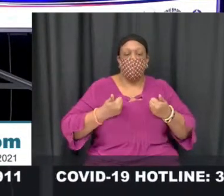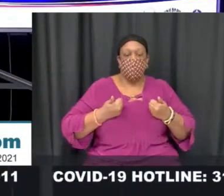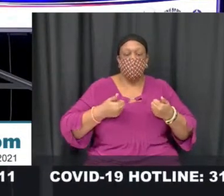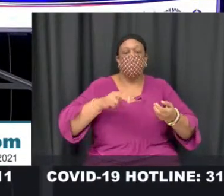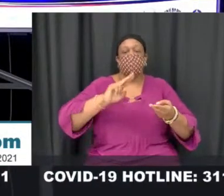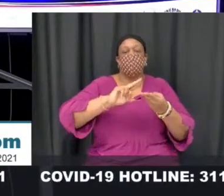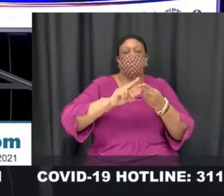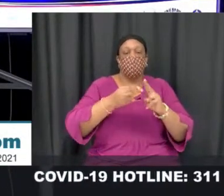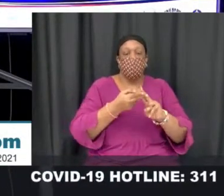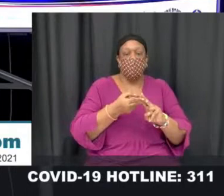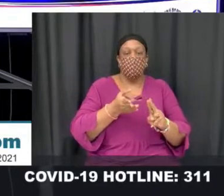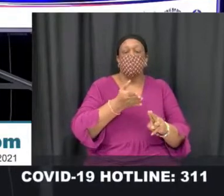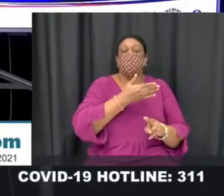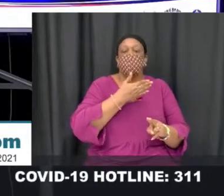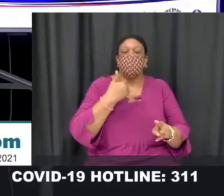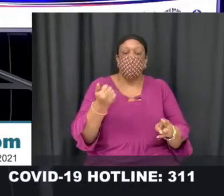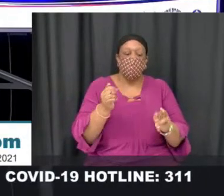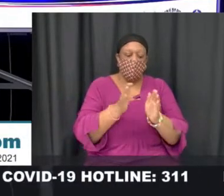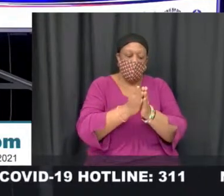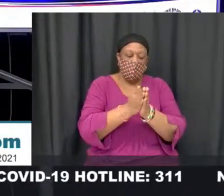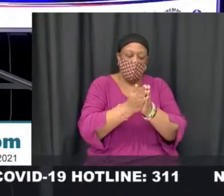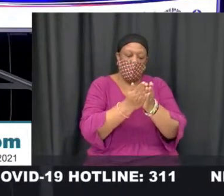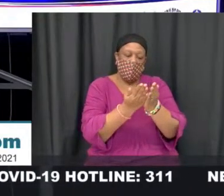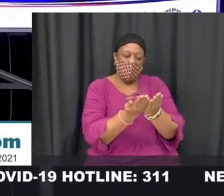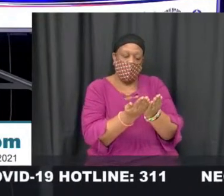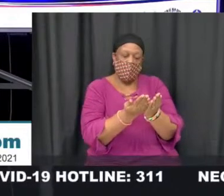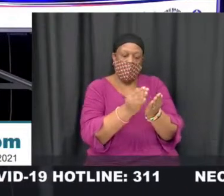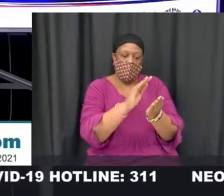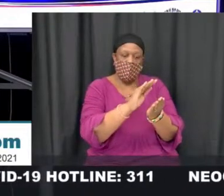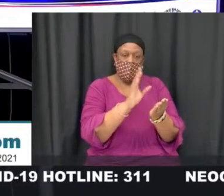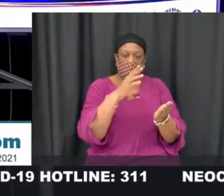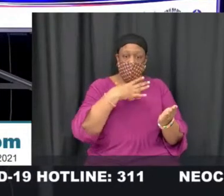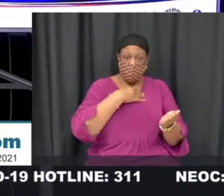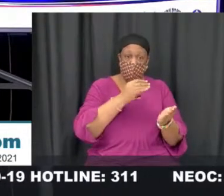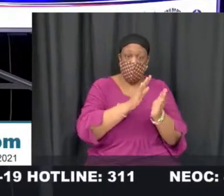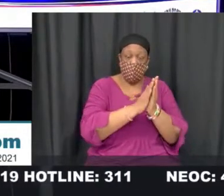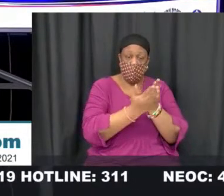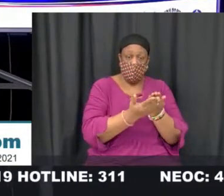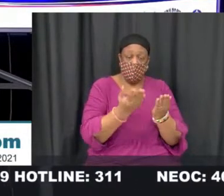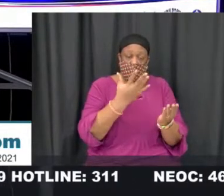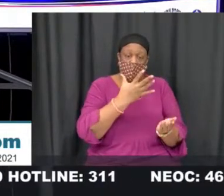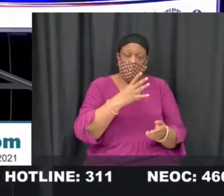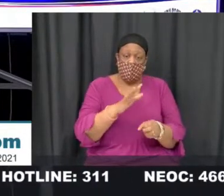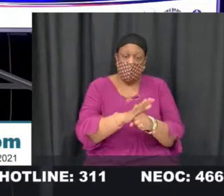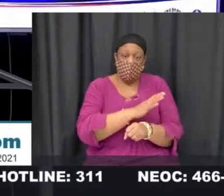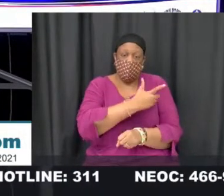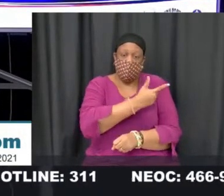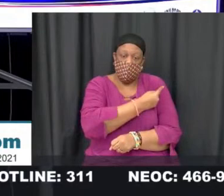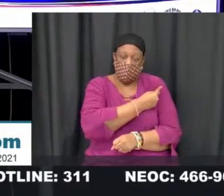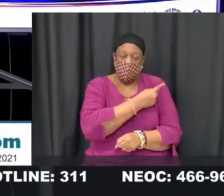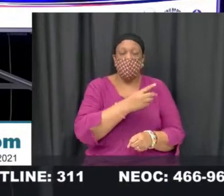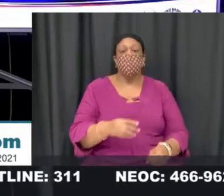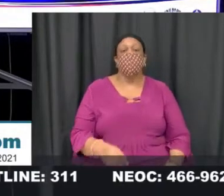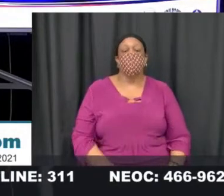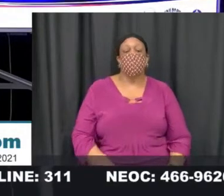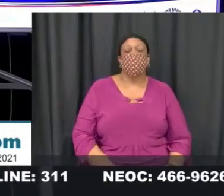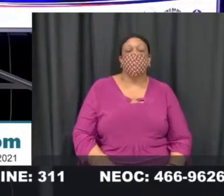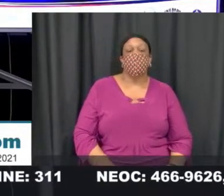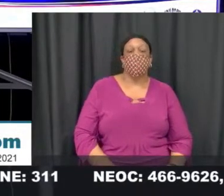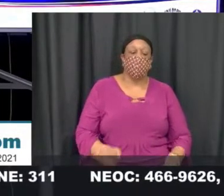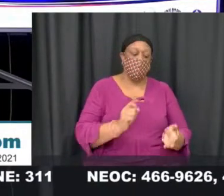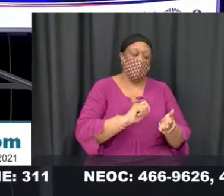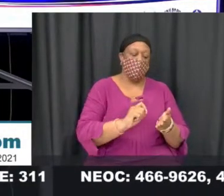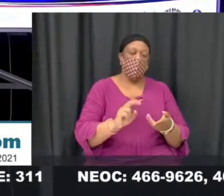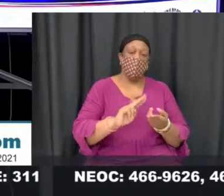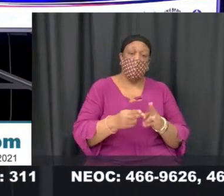number on the COVID vaccination record card, and all persons shall adhere to the COVID-19 protocols.